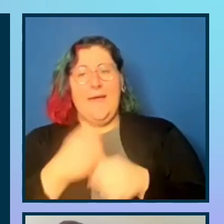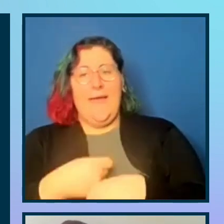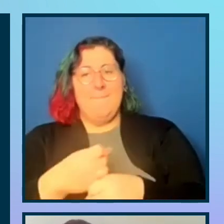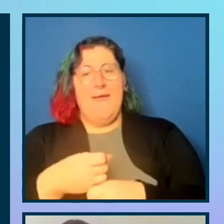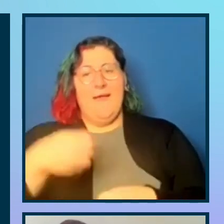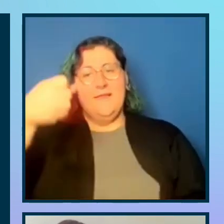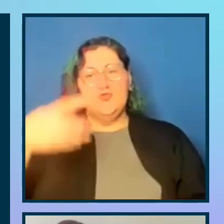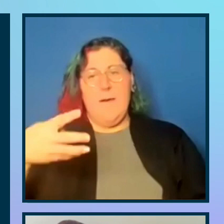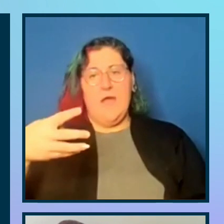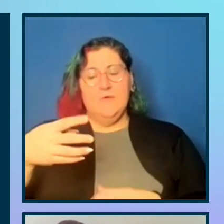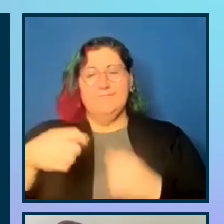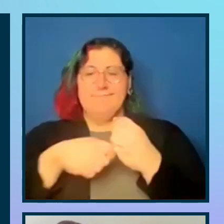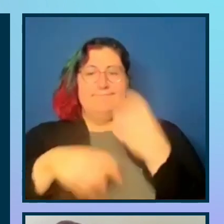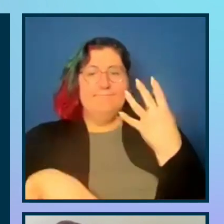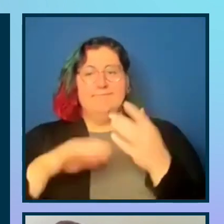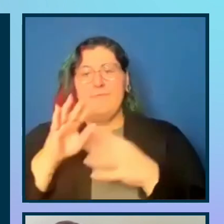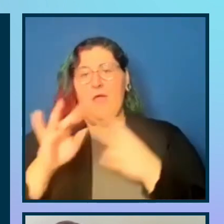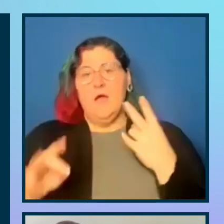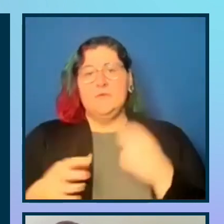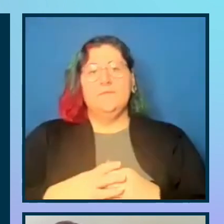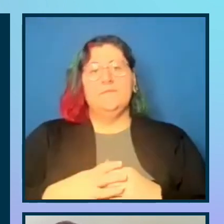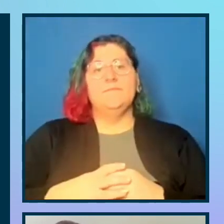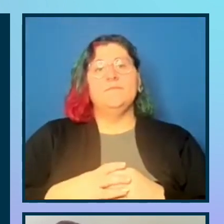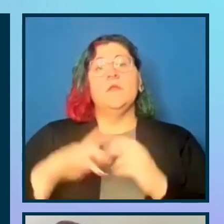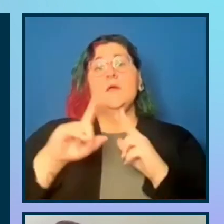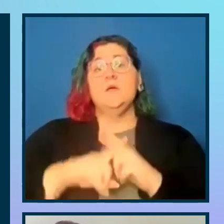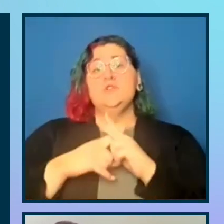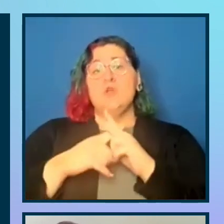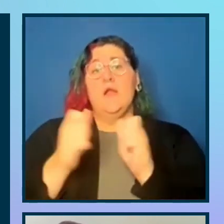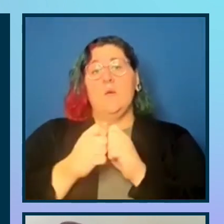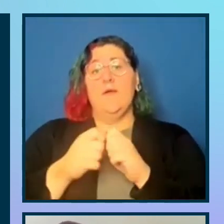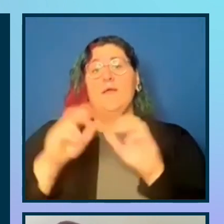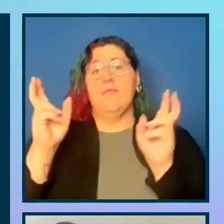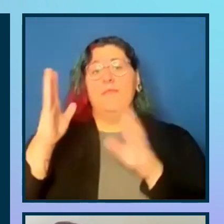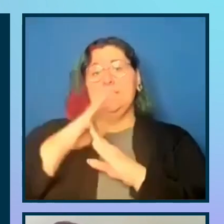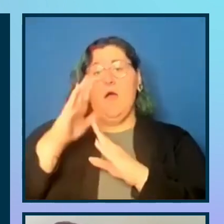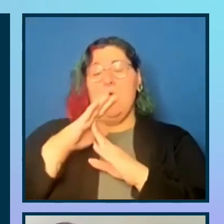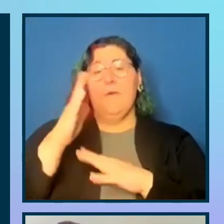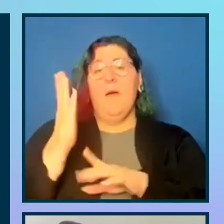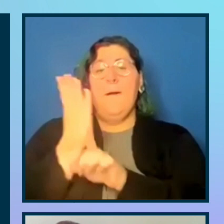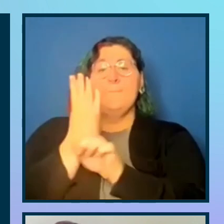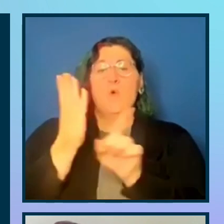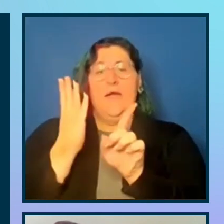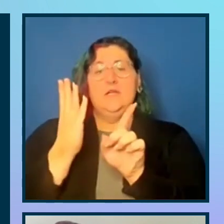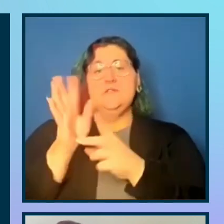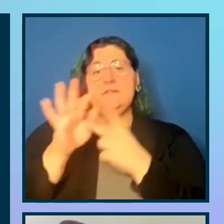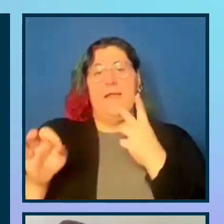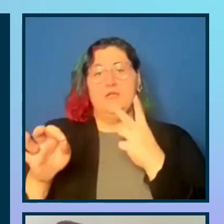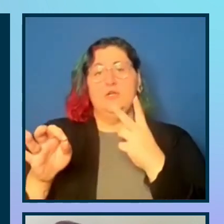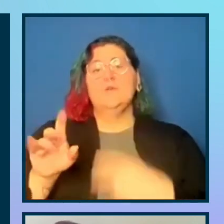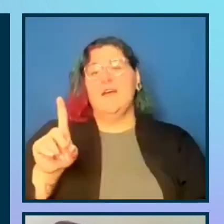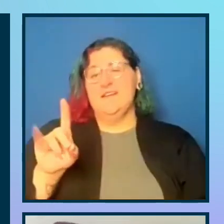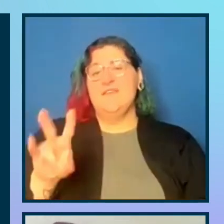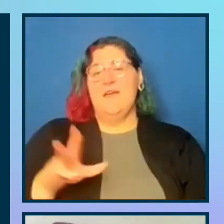from the top, we have our branch selector, which is just a div, and we have this thing called ... attributes. The ... attributes lets us pass